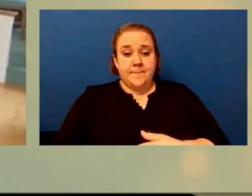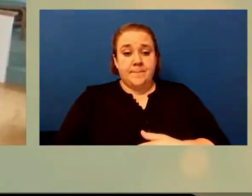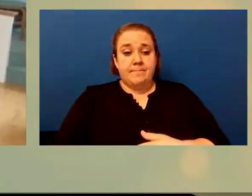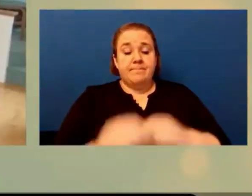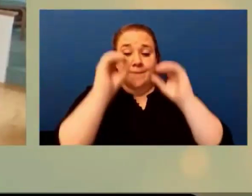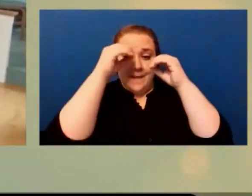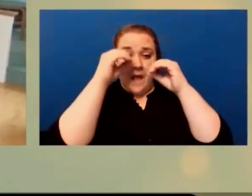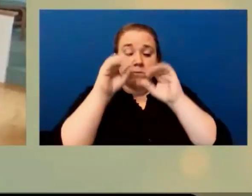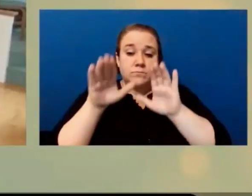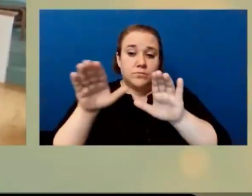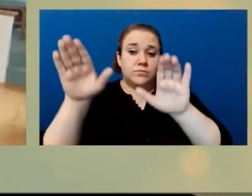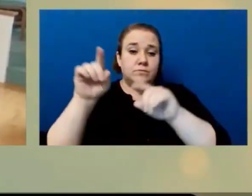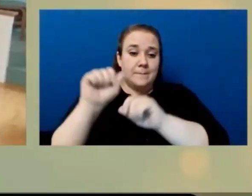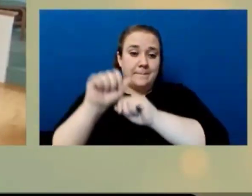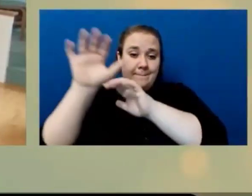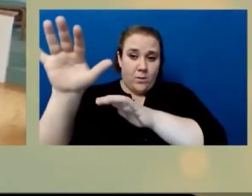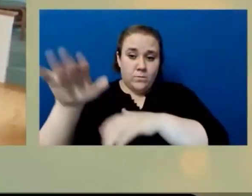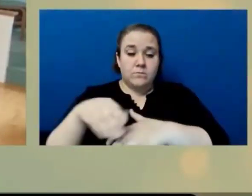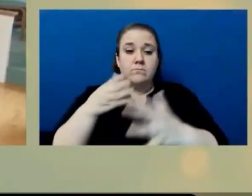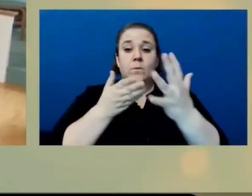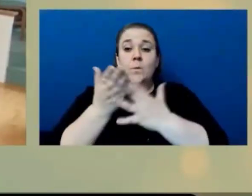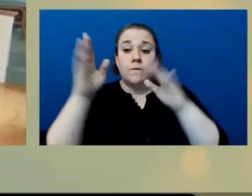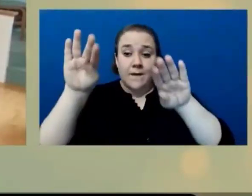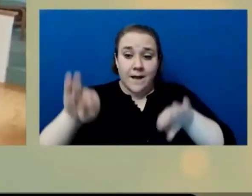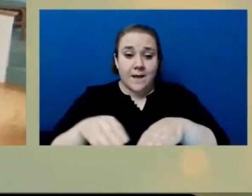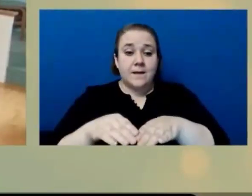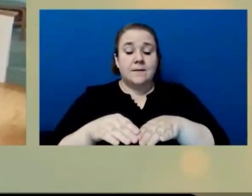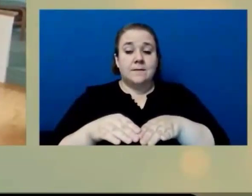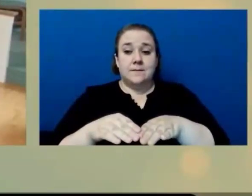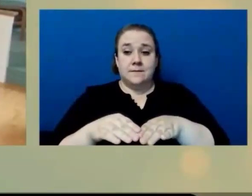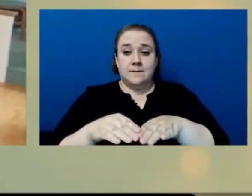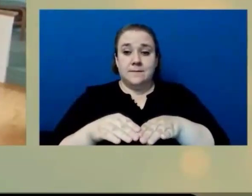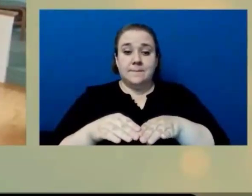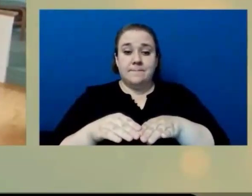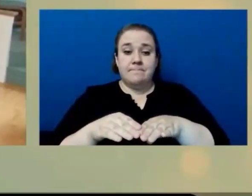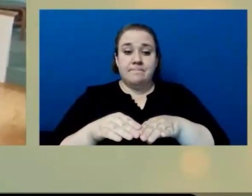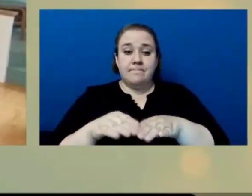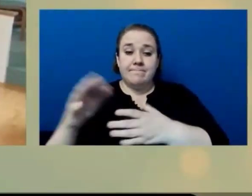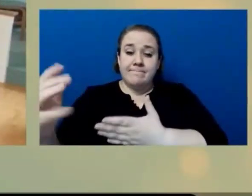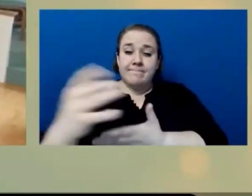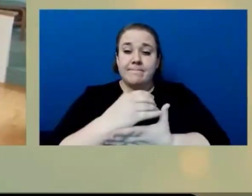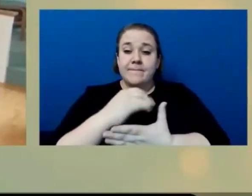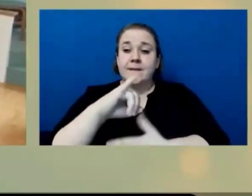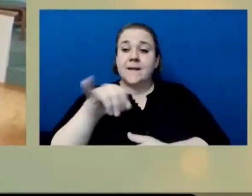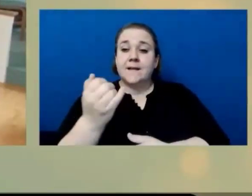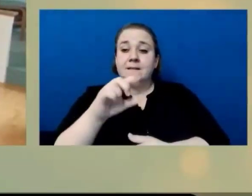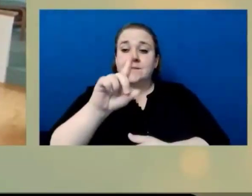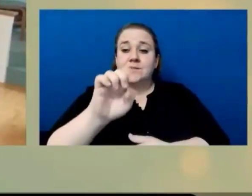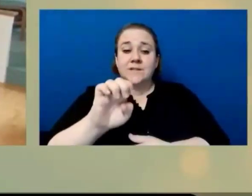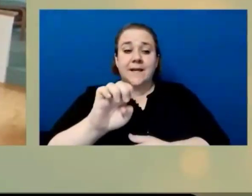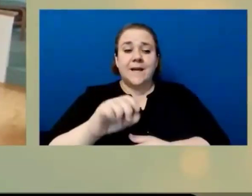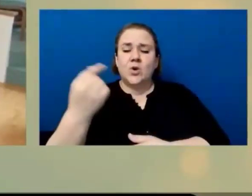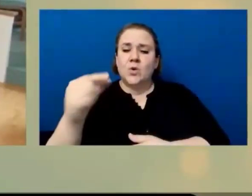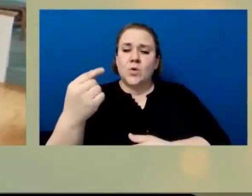And the owl flew over mountains and through valleys. He gathered jade, green